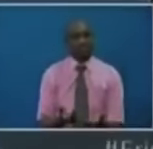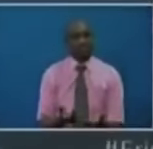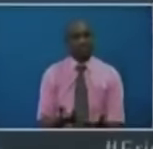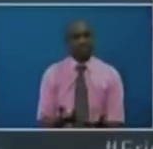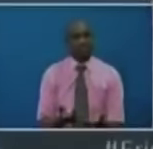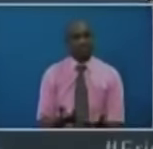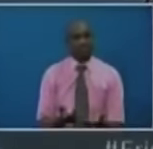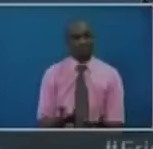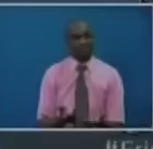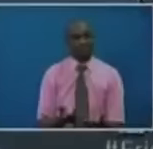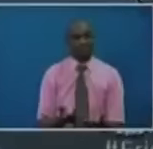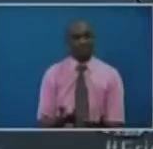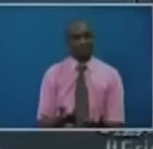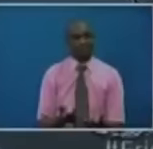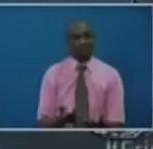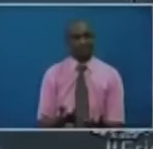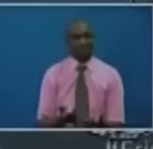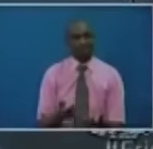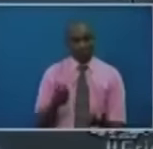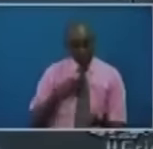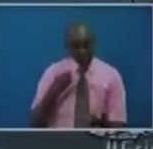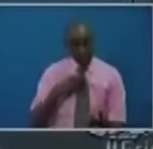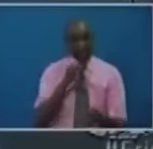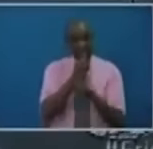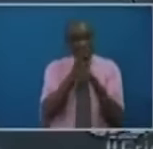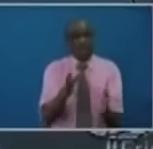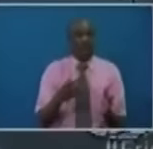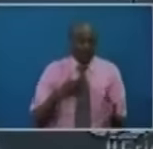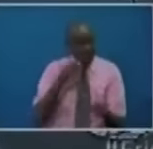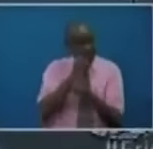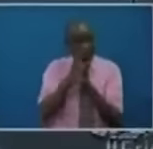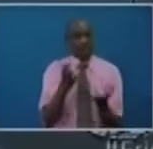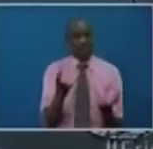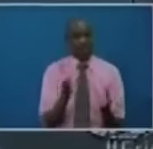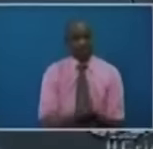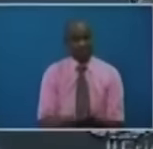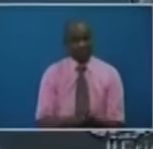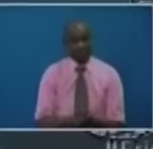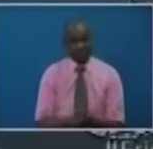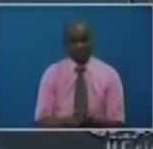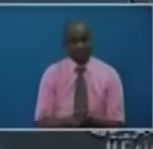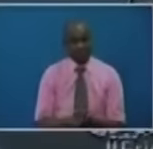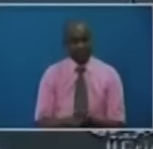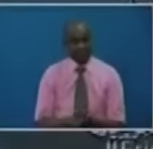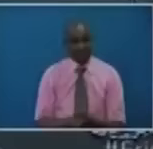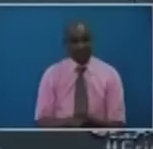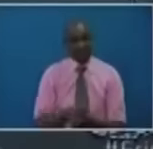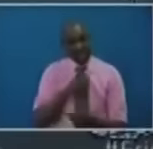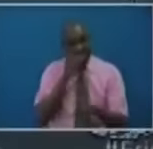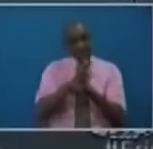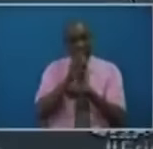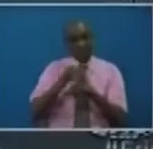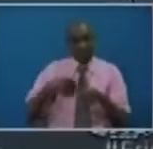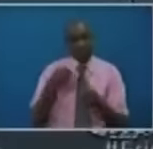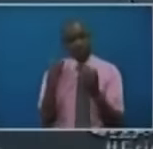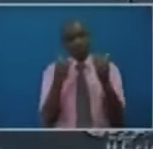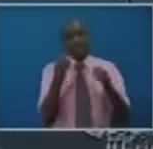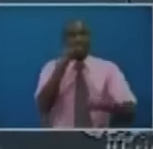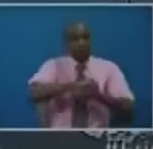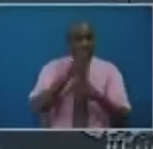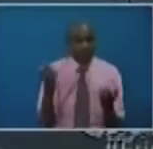I am a counselor because I have done counseling. Mm-hmm. I go to council people, students in